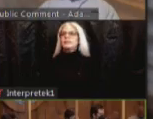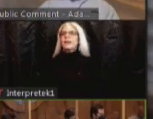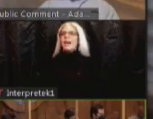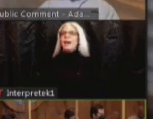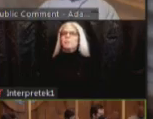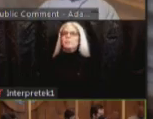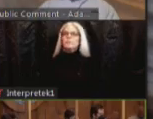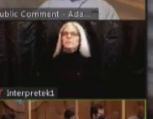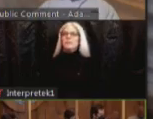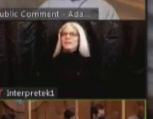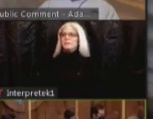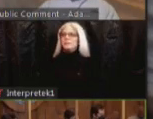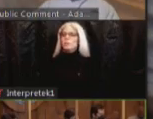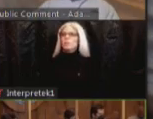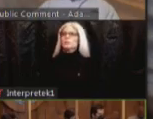Anybody else in the chamber?